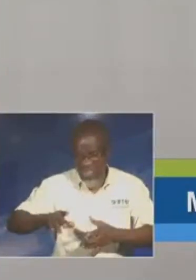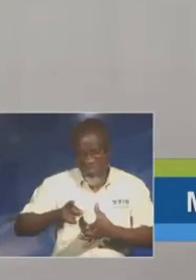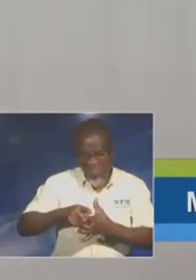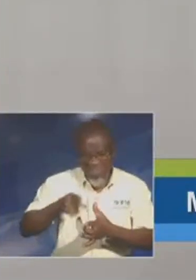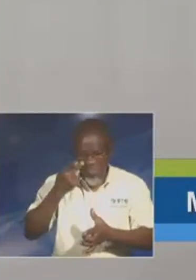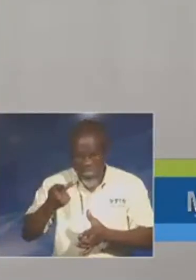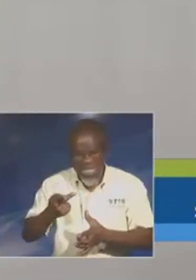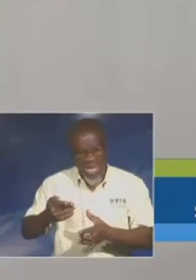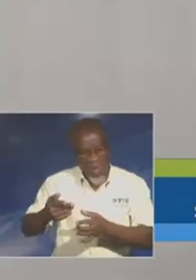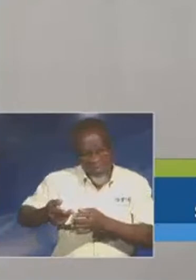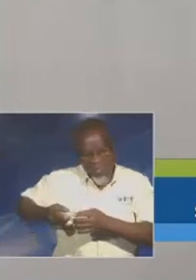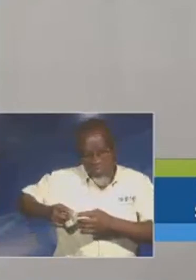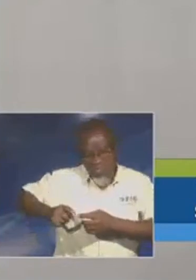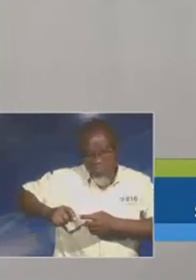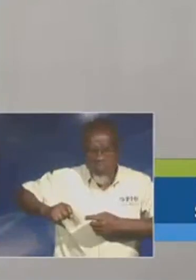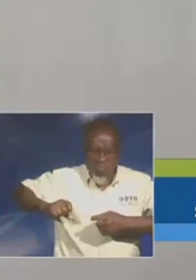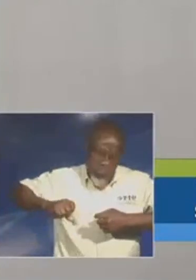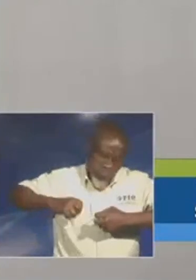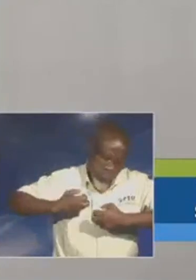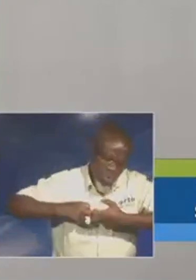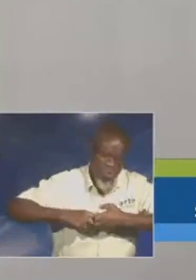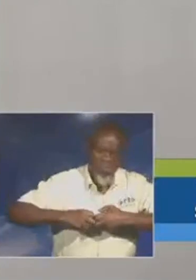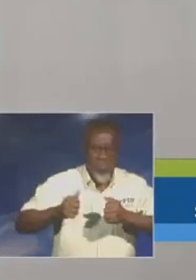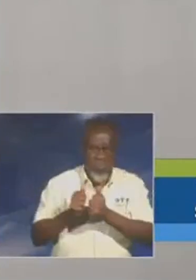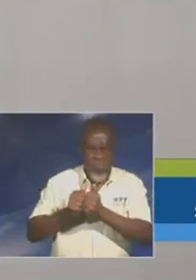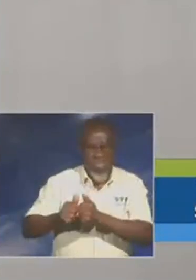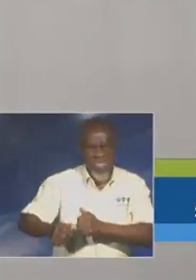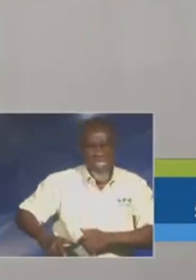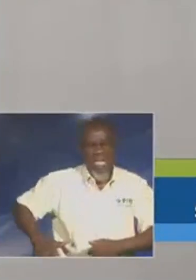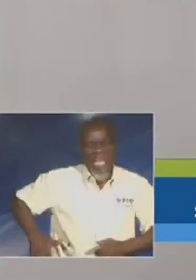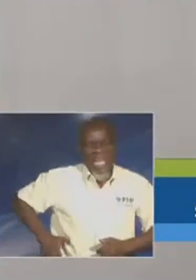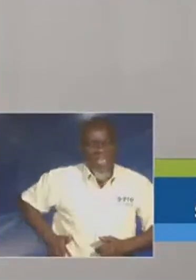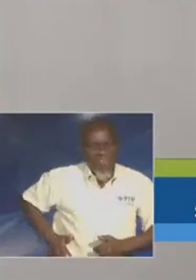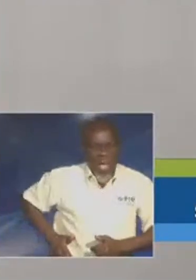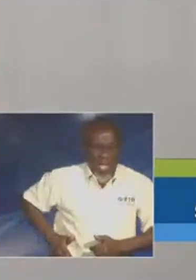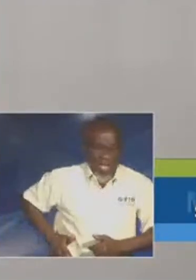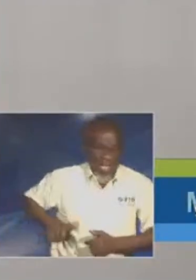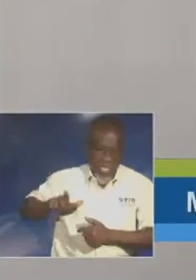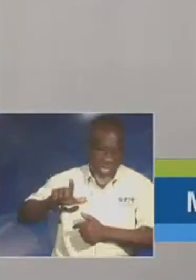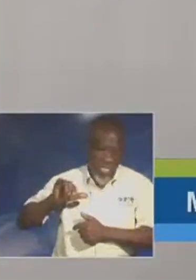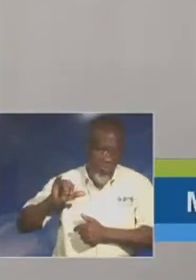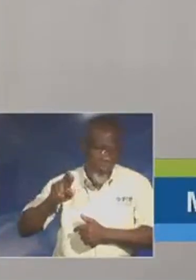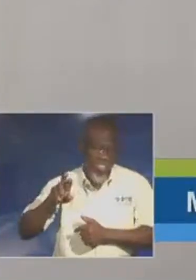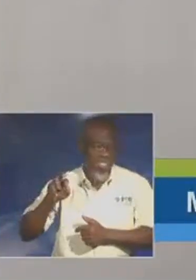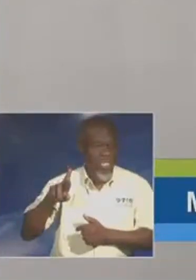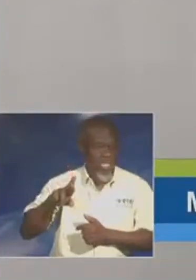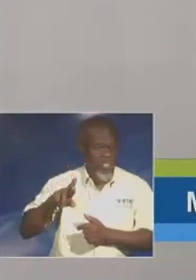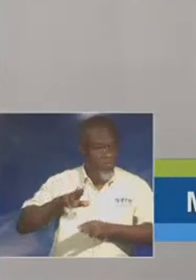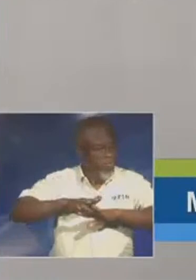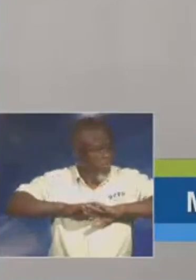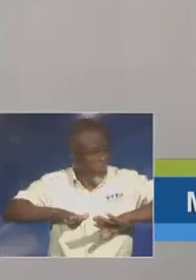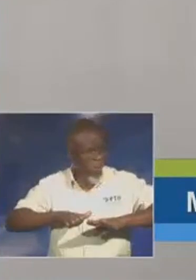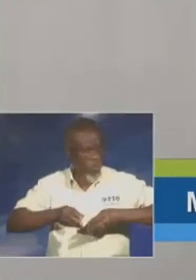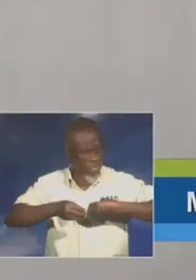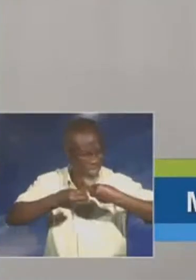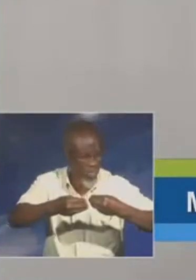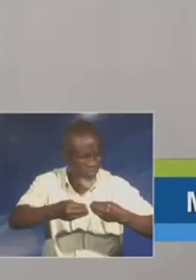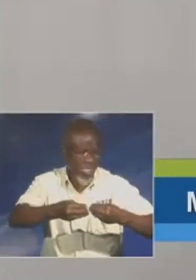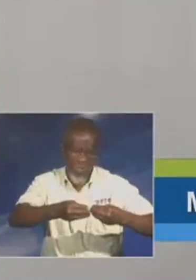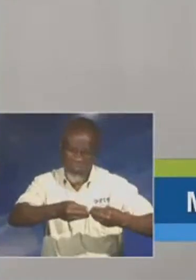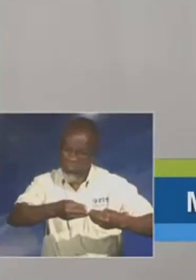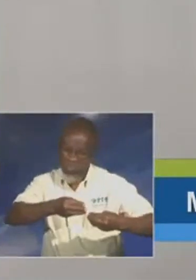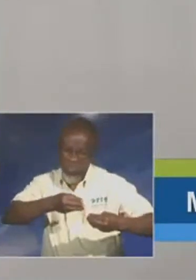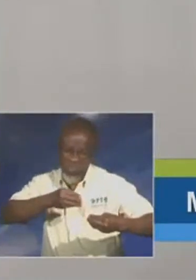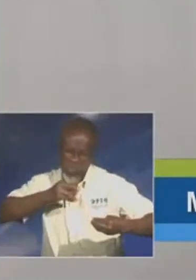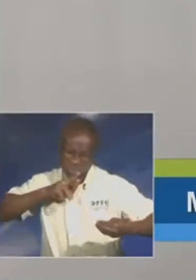it's something that is what we call contraindicated. So we do not use pure aspirin in children. They have found a